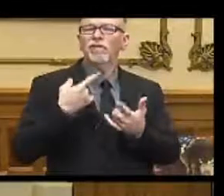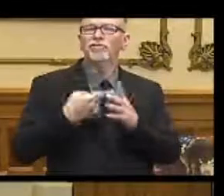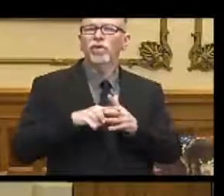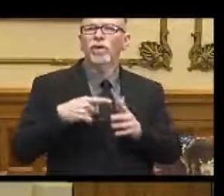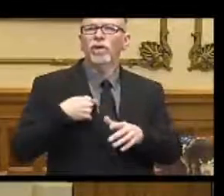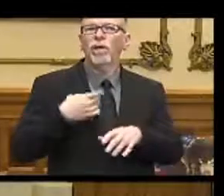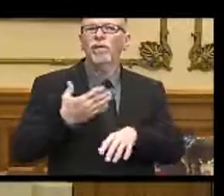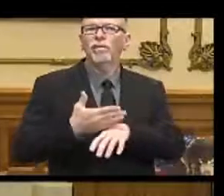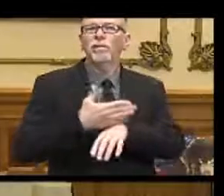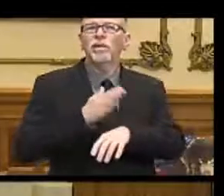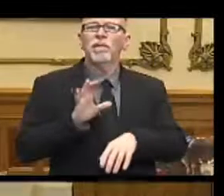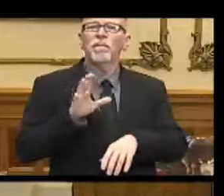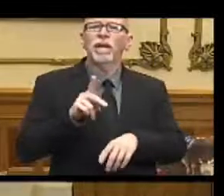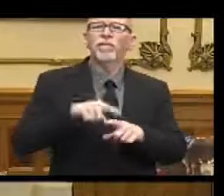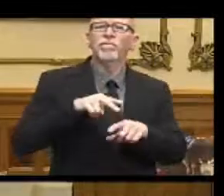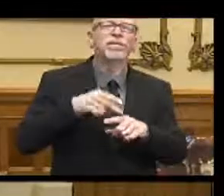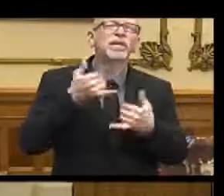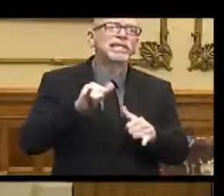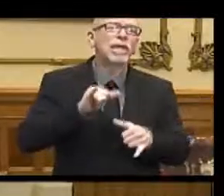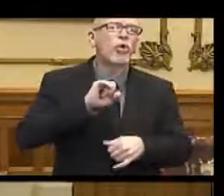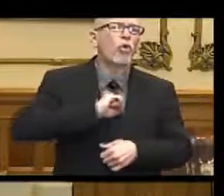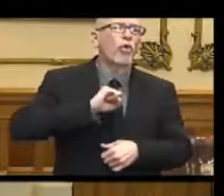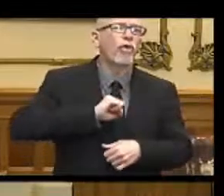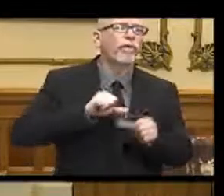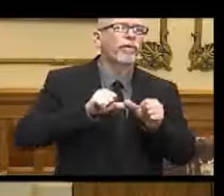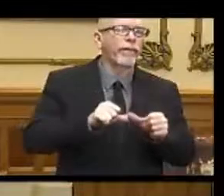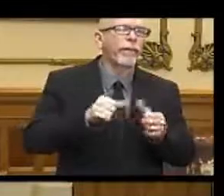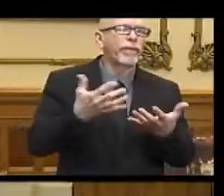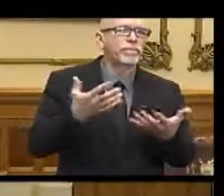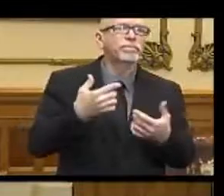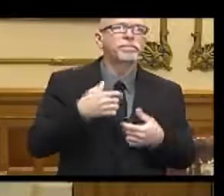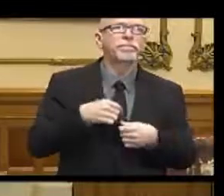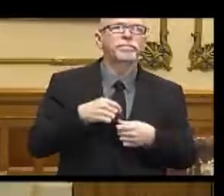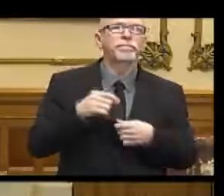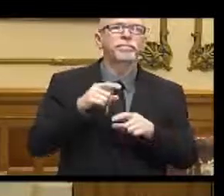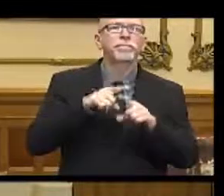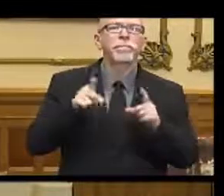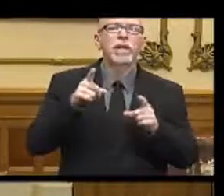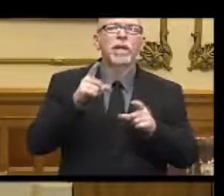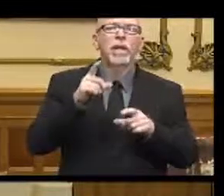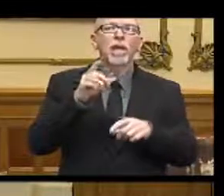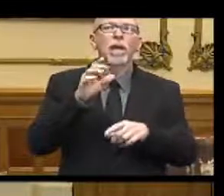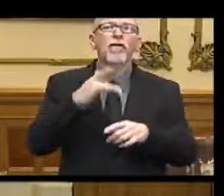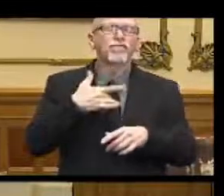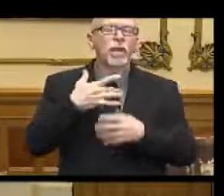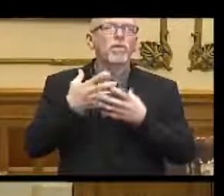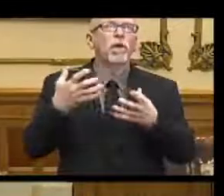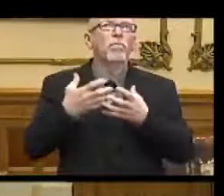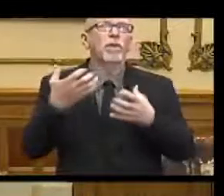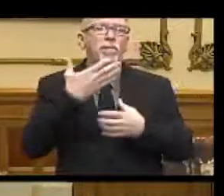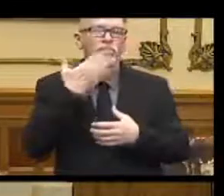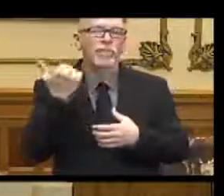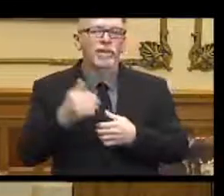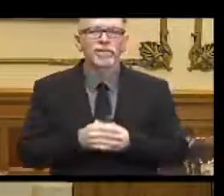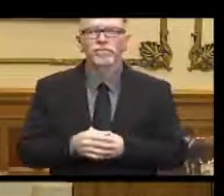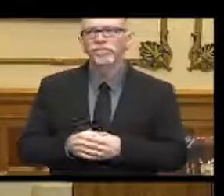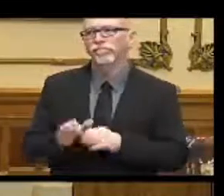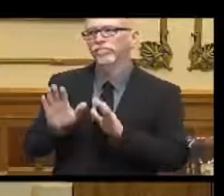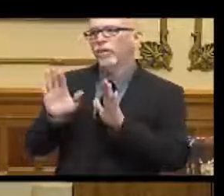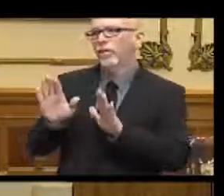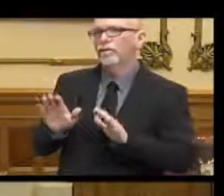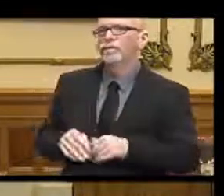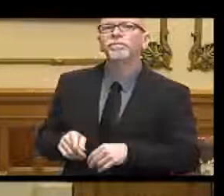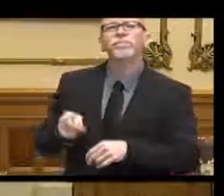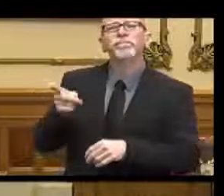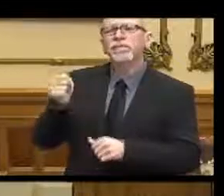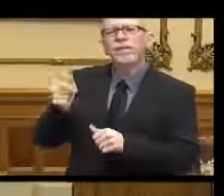a little bit back to normal. Still have a lingering cough, which I'm surprised about, but definitely much, much better though. Thank you. That's awesome. Talk